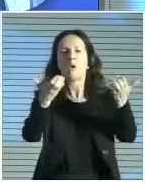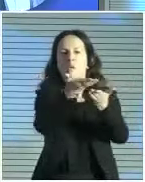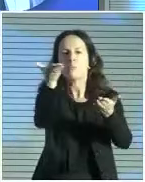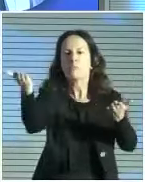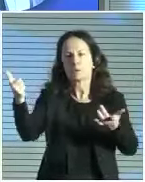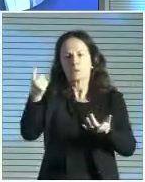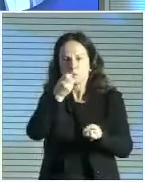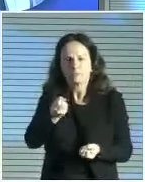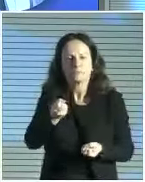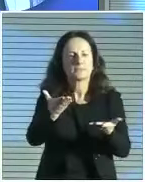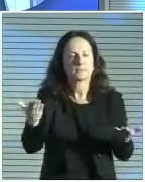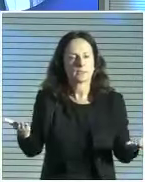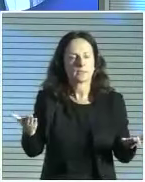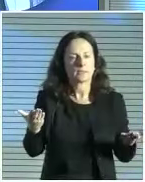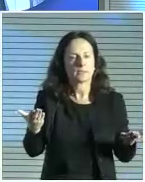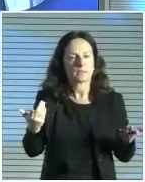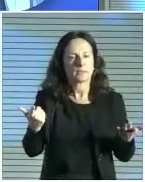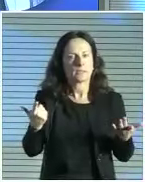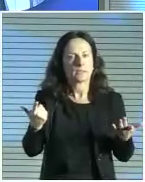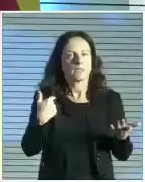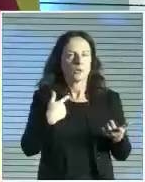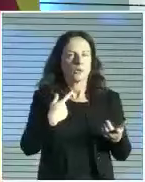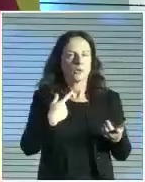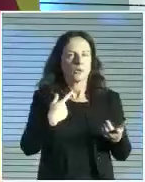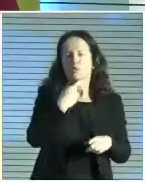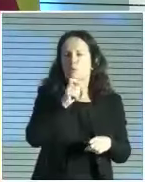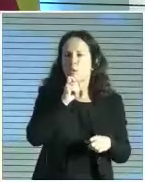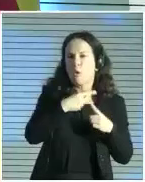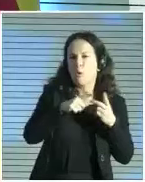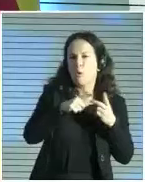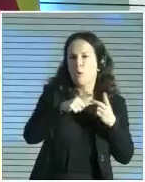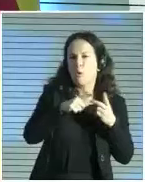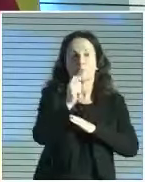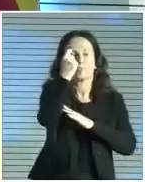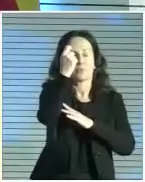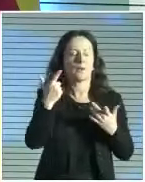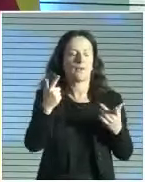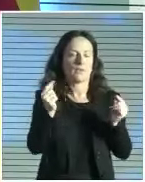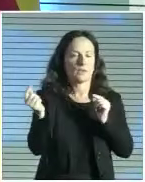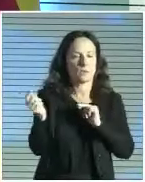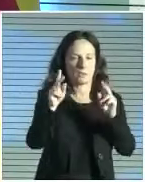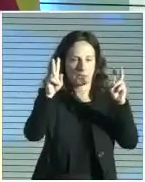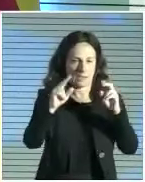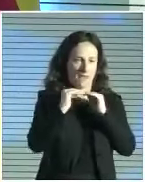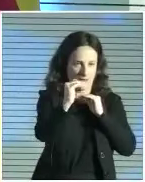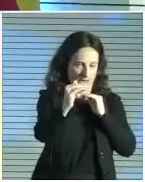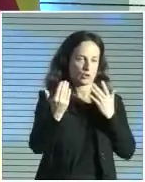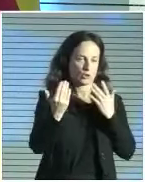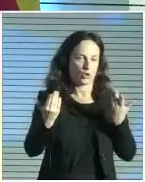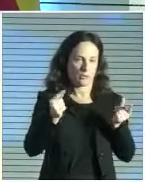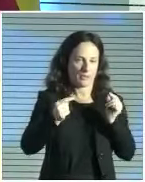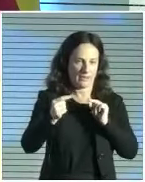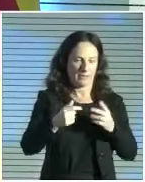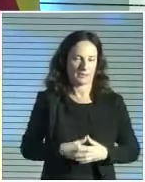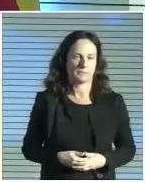sustainability discussion points? Let's start with the discussion points. Discussion points into the dialogue with